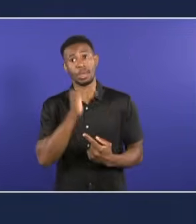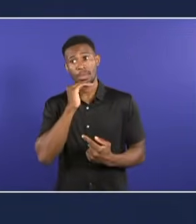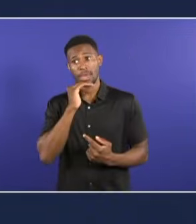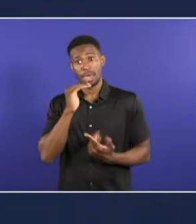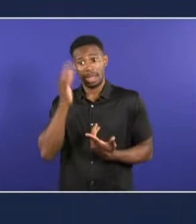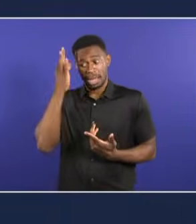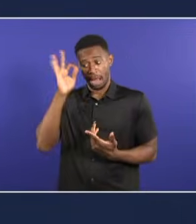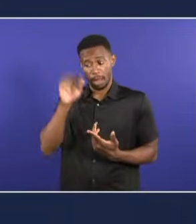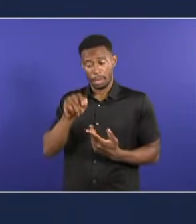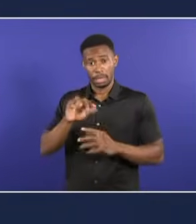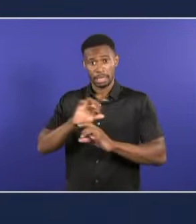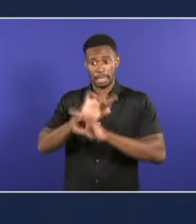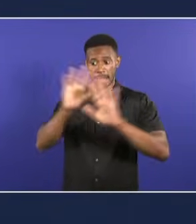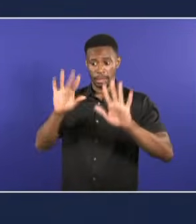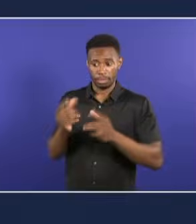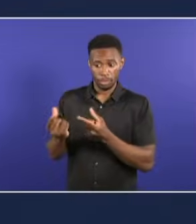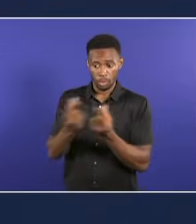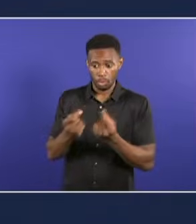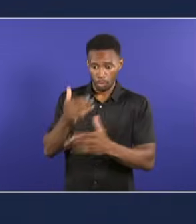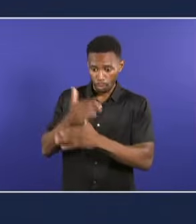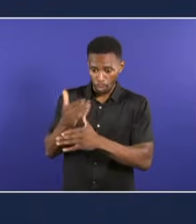can build a country that works.